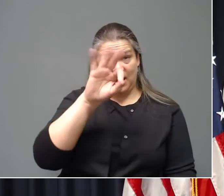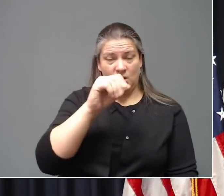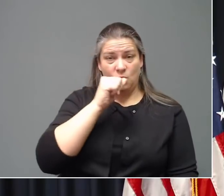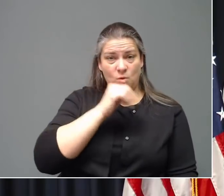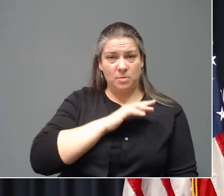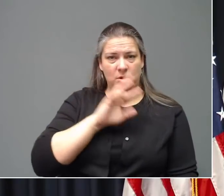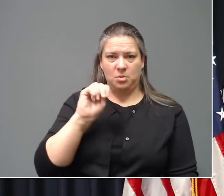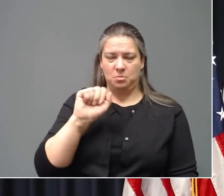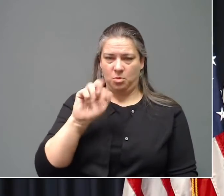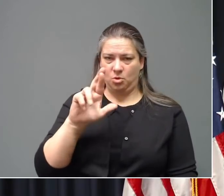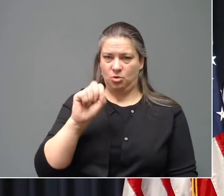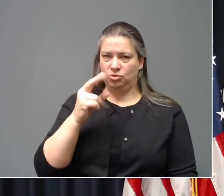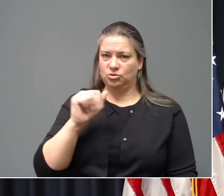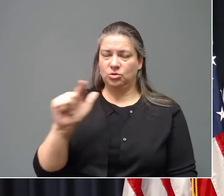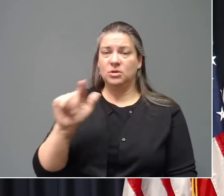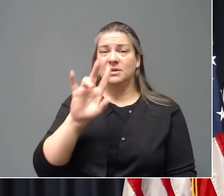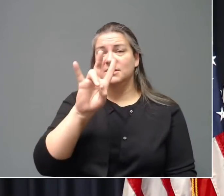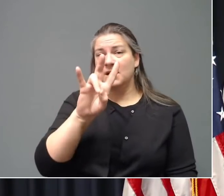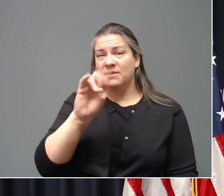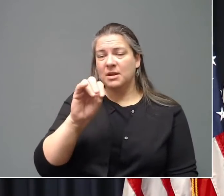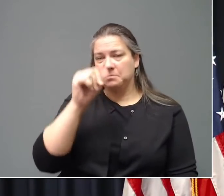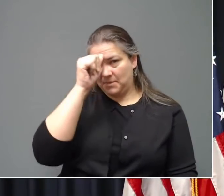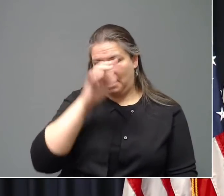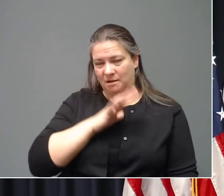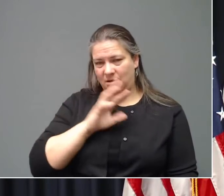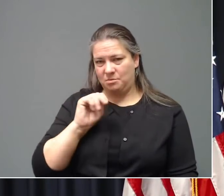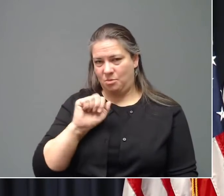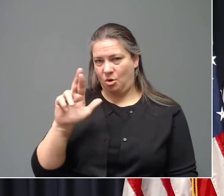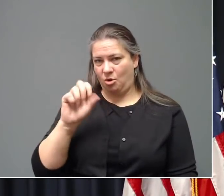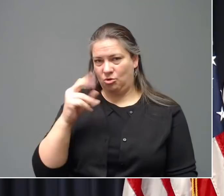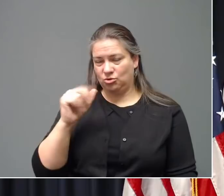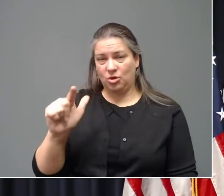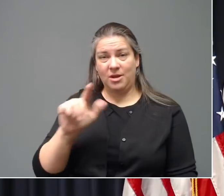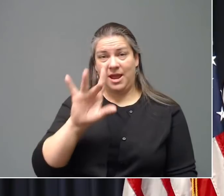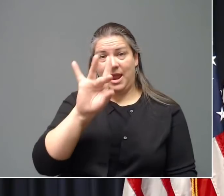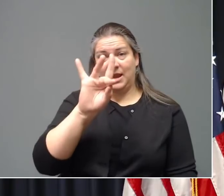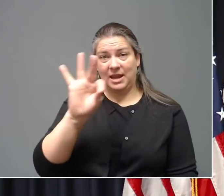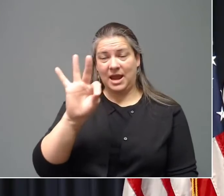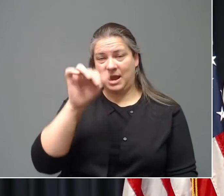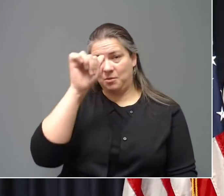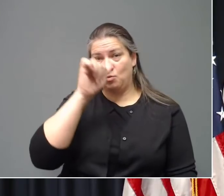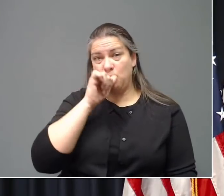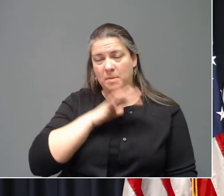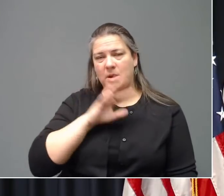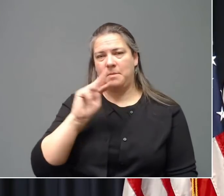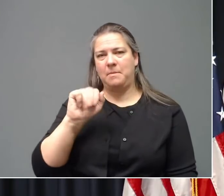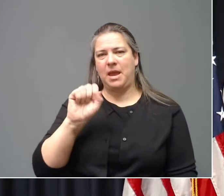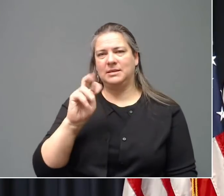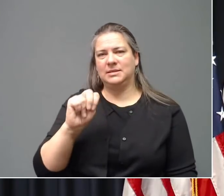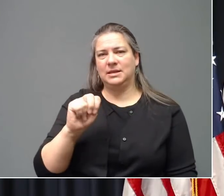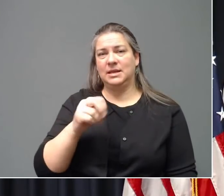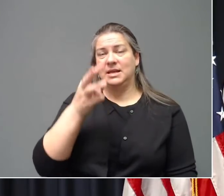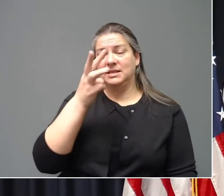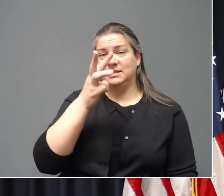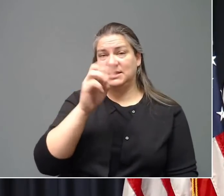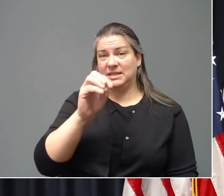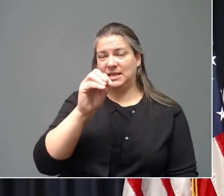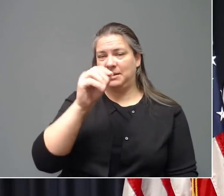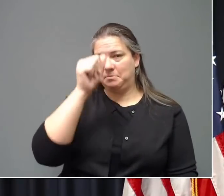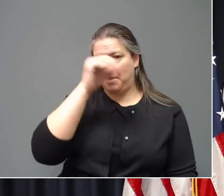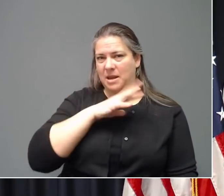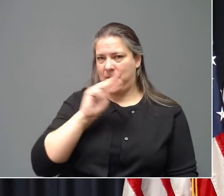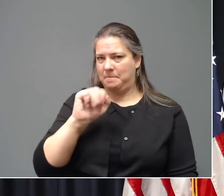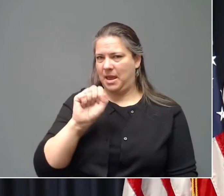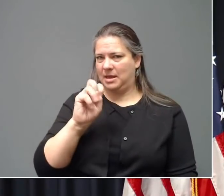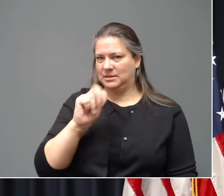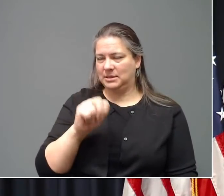a 79-year-old man from Marshall, an 89-year-old woman from Mason, a 60-year-old man from Mason, a